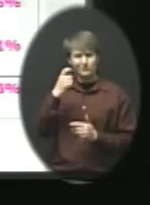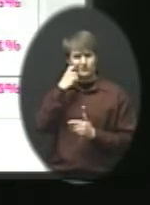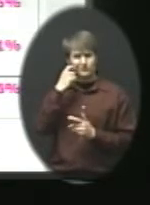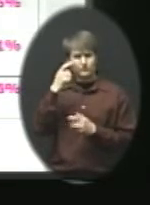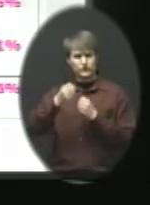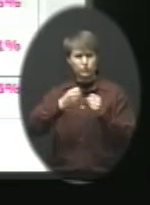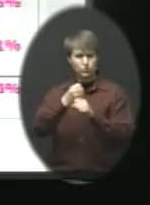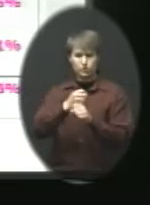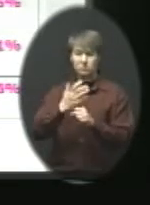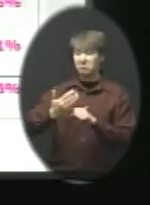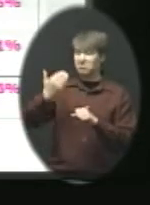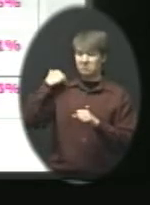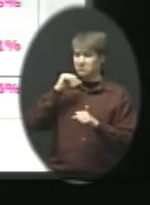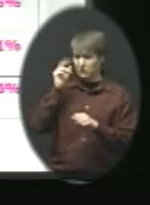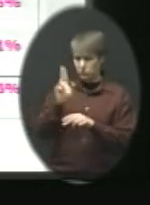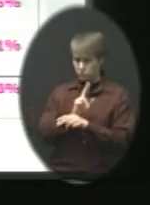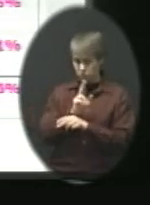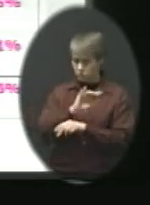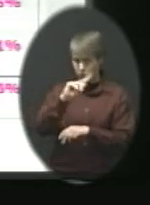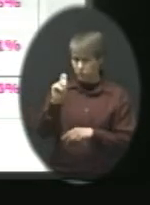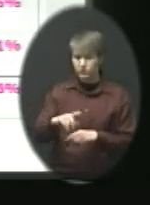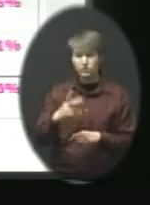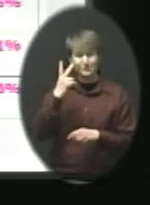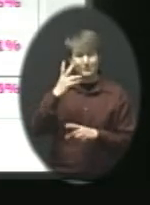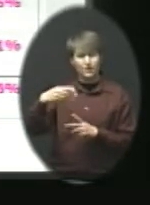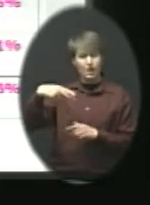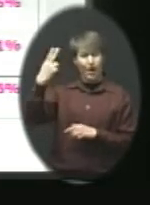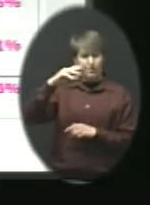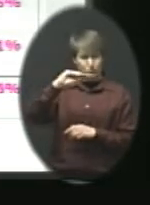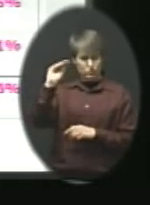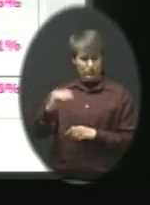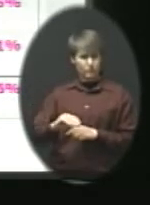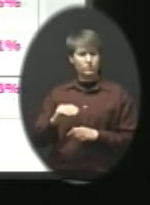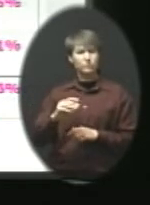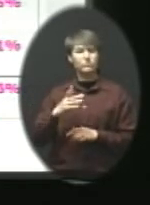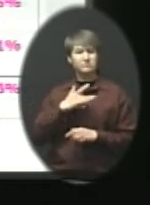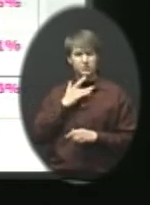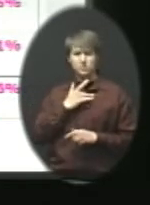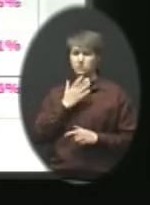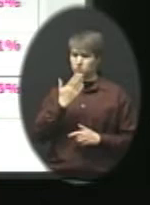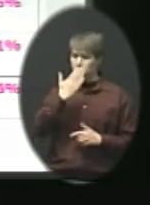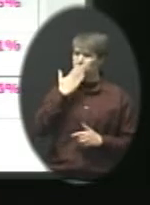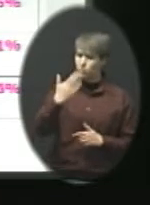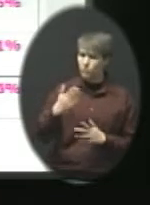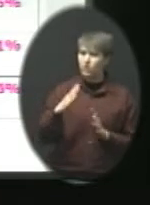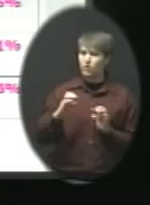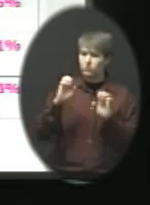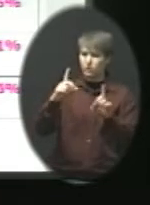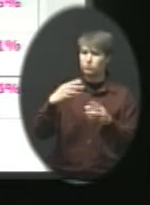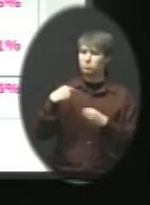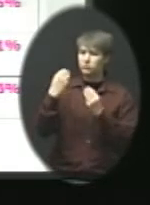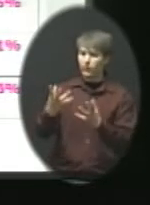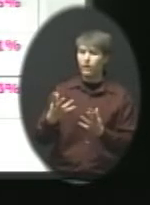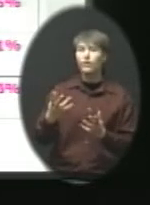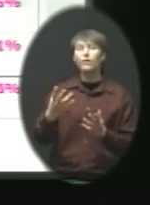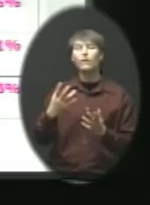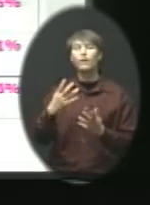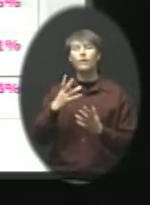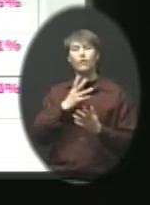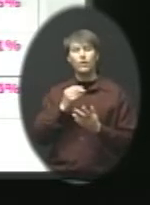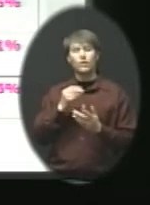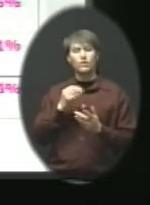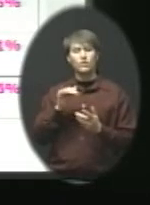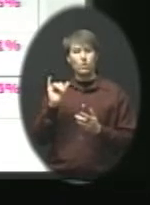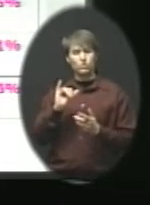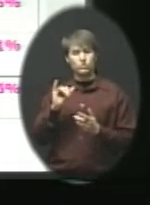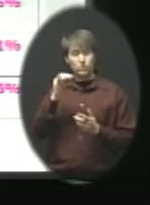had in the past. So you can see a very high percentage of a quality education that our staff is indicating. And of